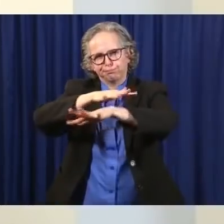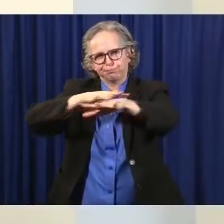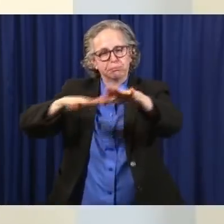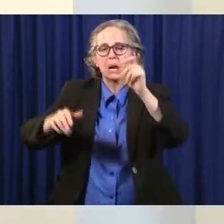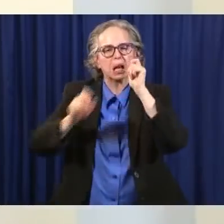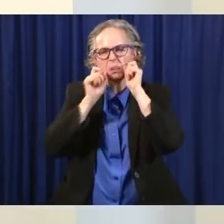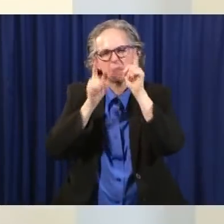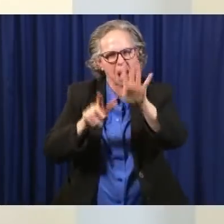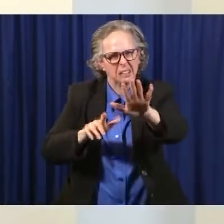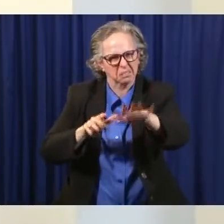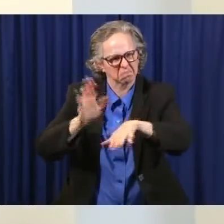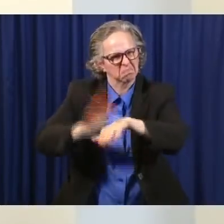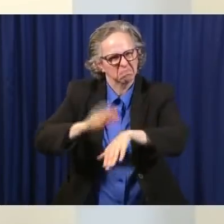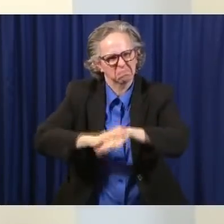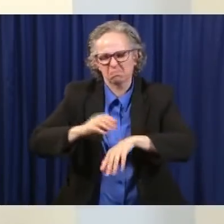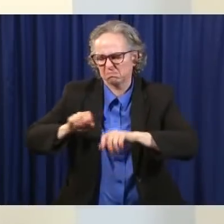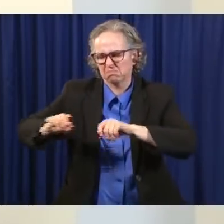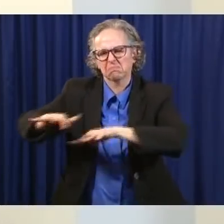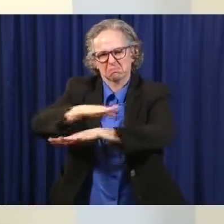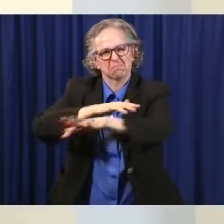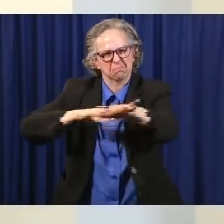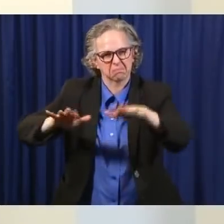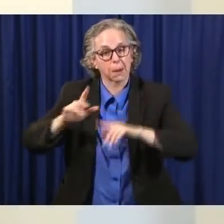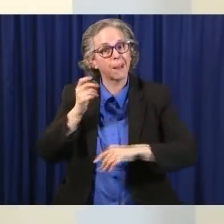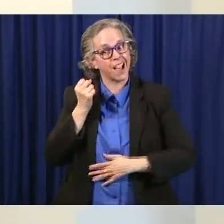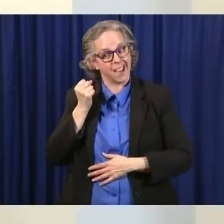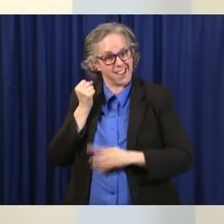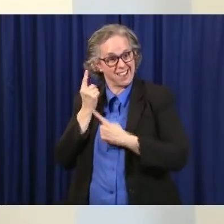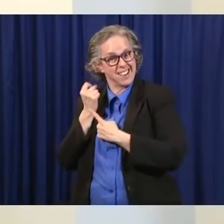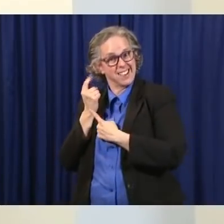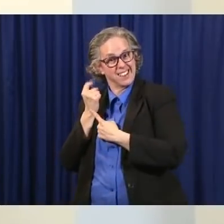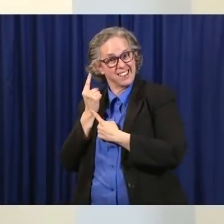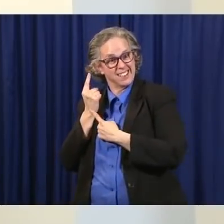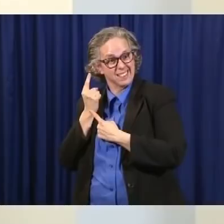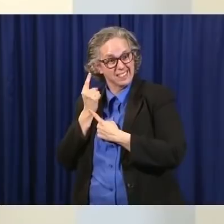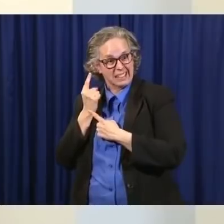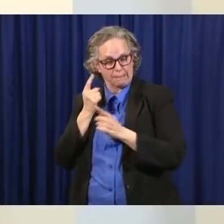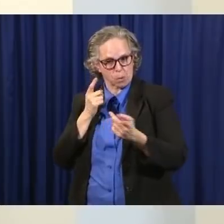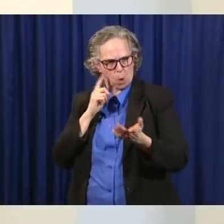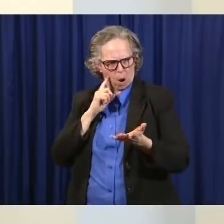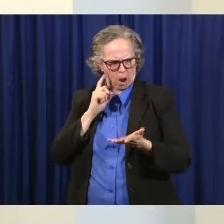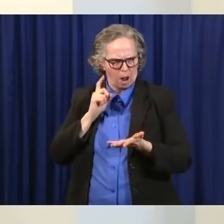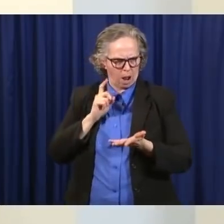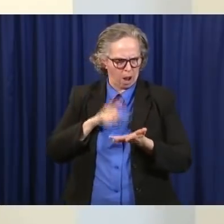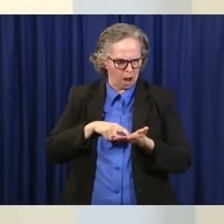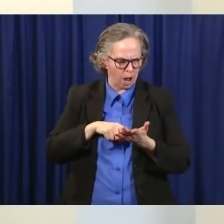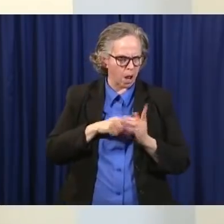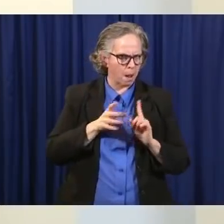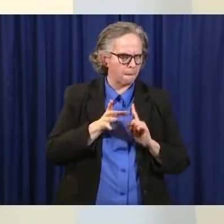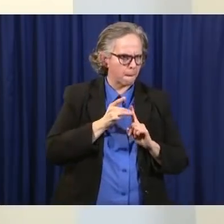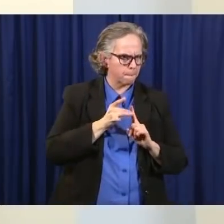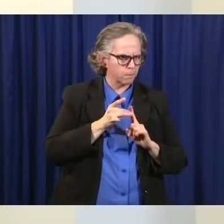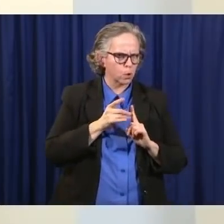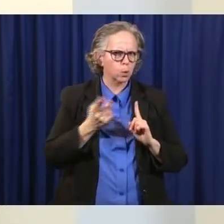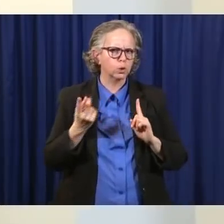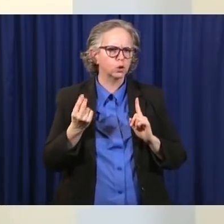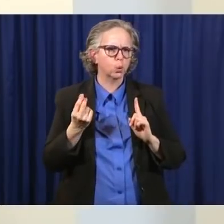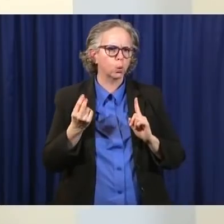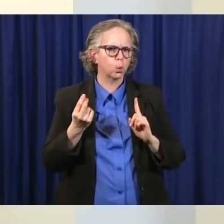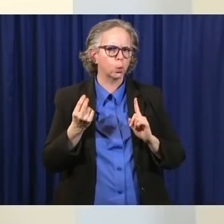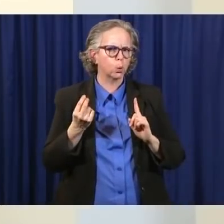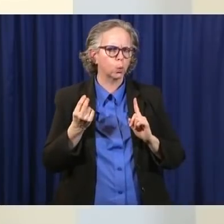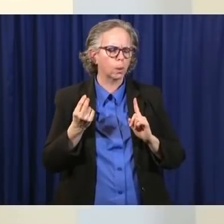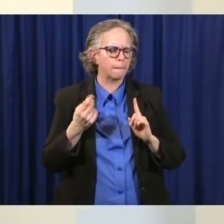what's more important is when we discover the disease, what we do about it. So I really want to say this to businesses,